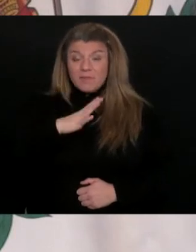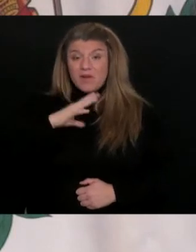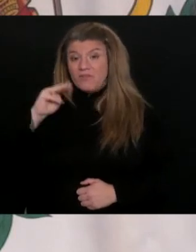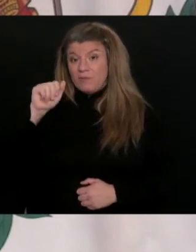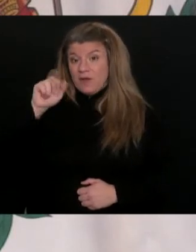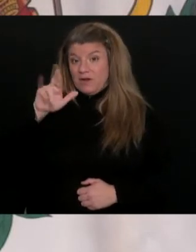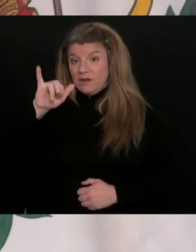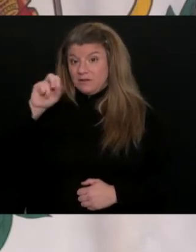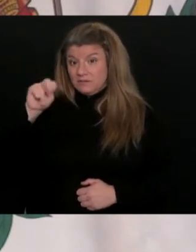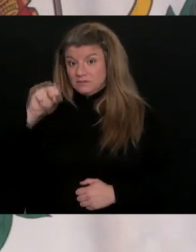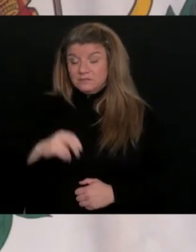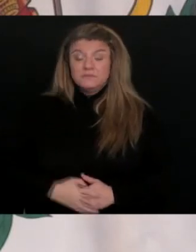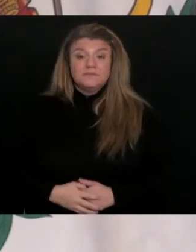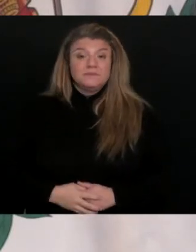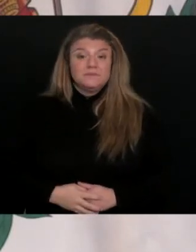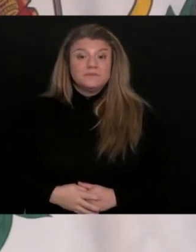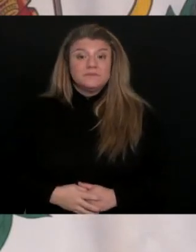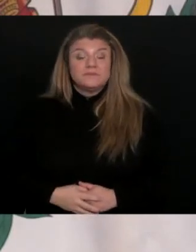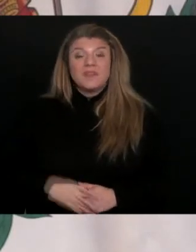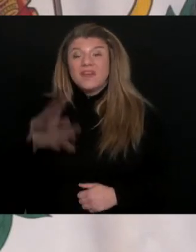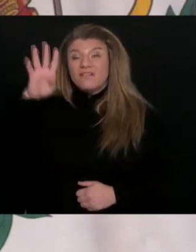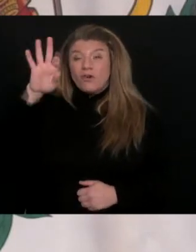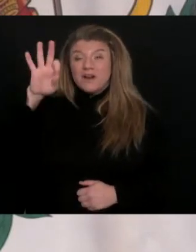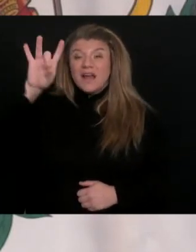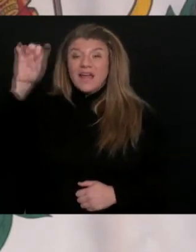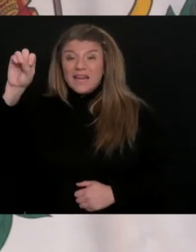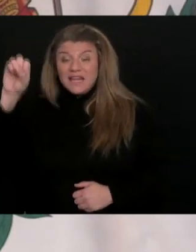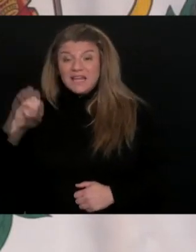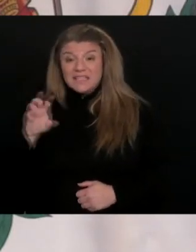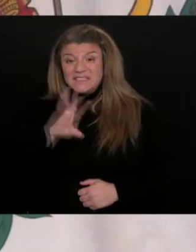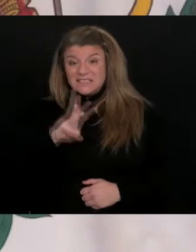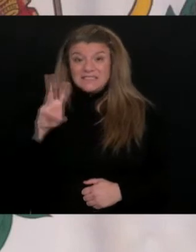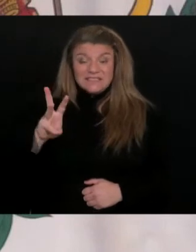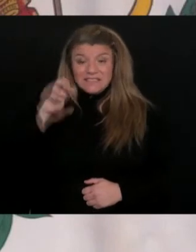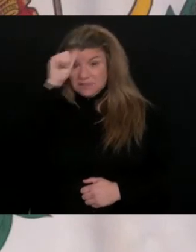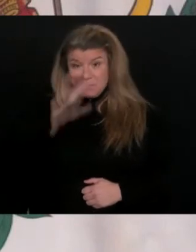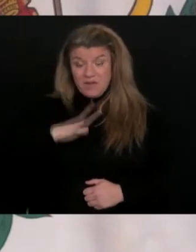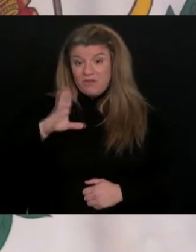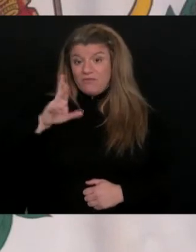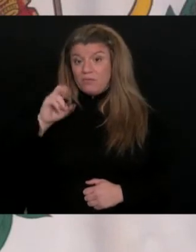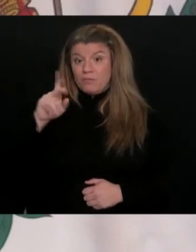Marion County. The 4,980th death, a 66-year-old male from